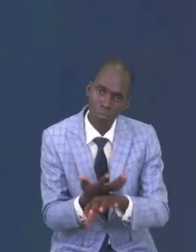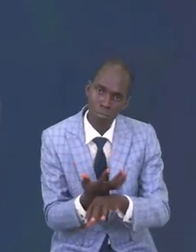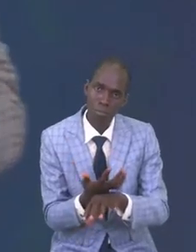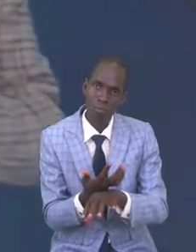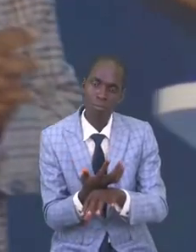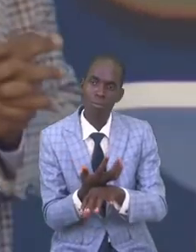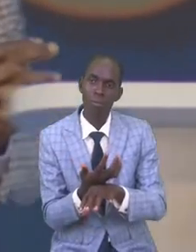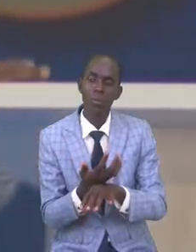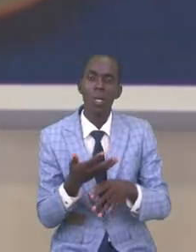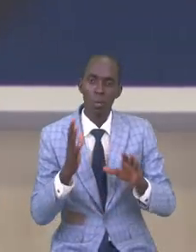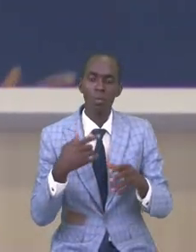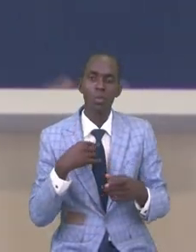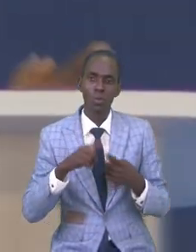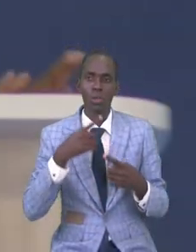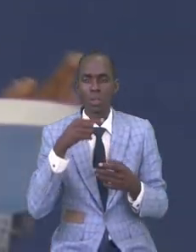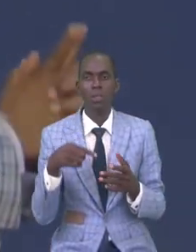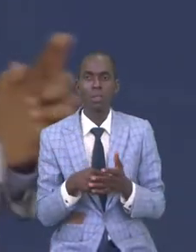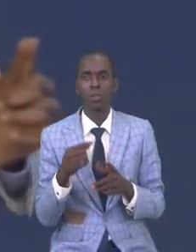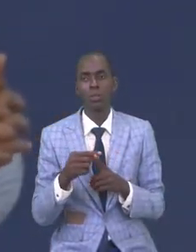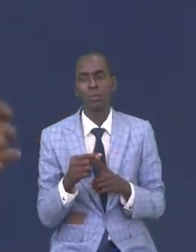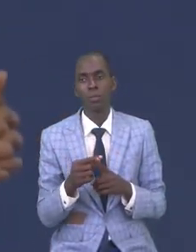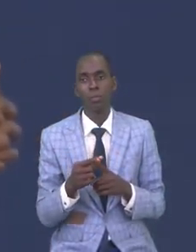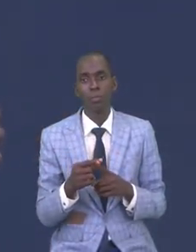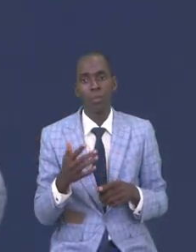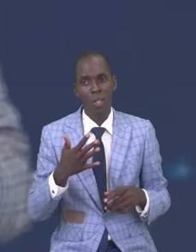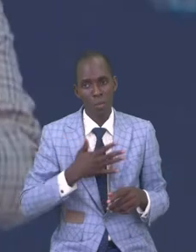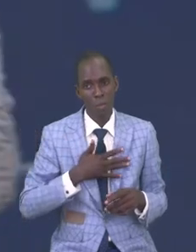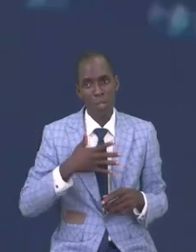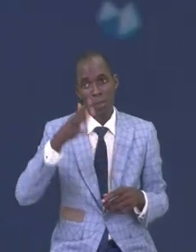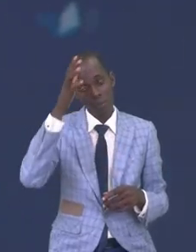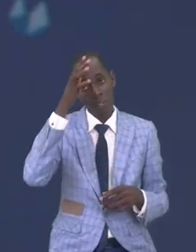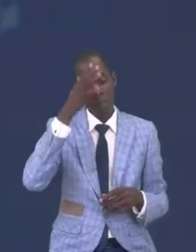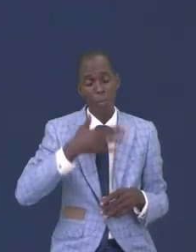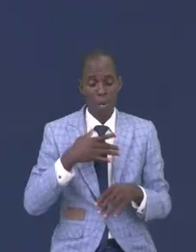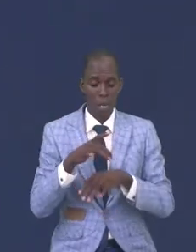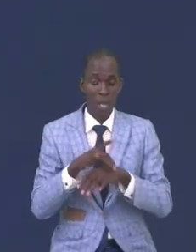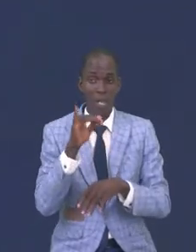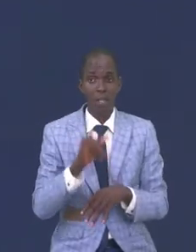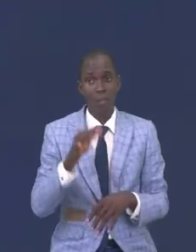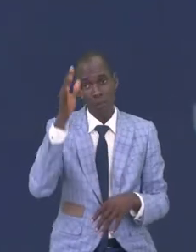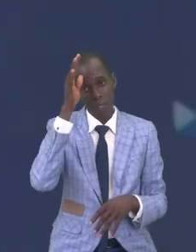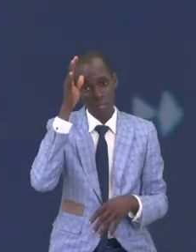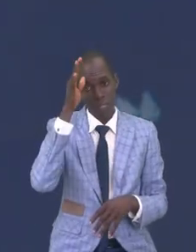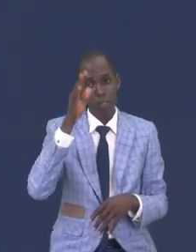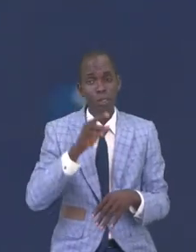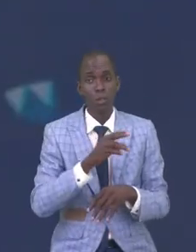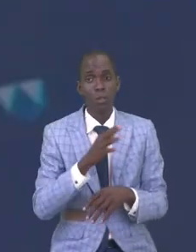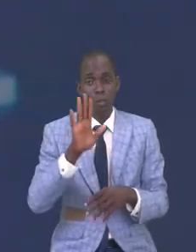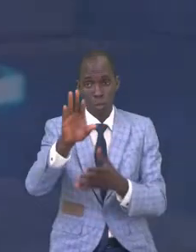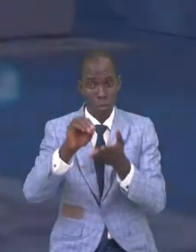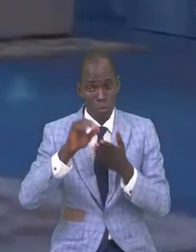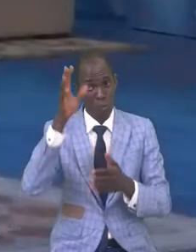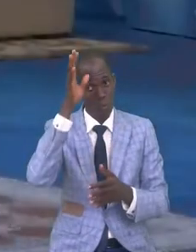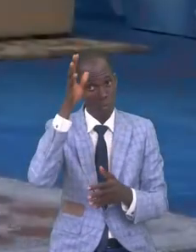I want to say. My father, earthly father, used to say,